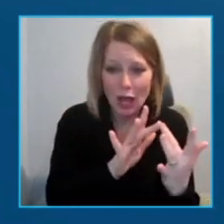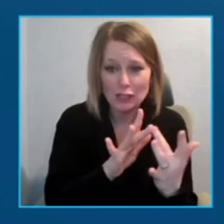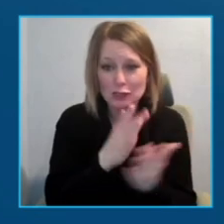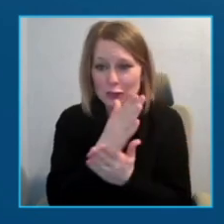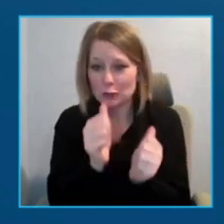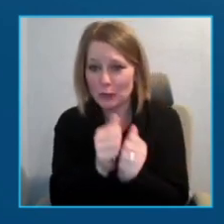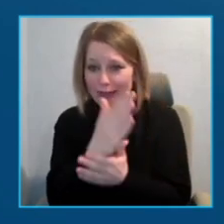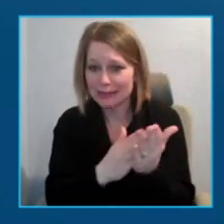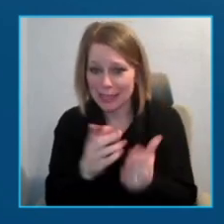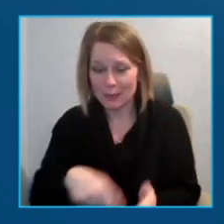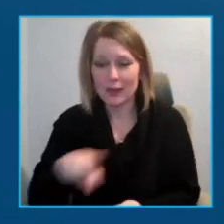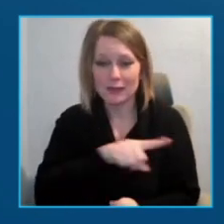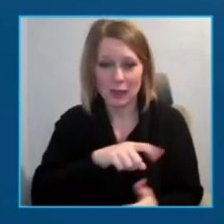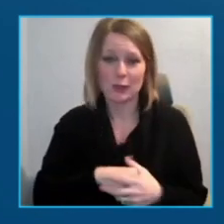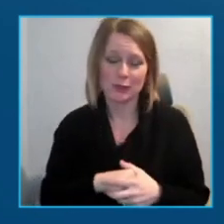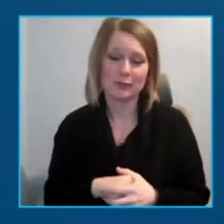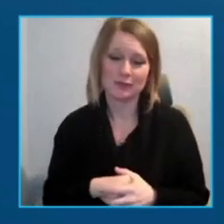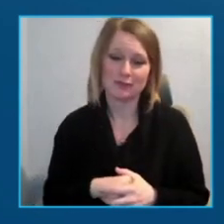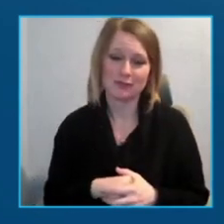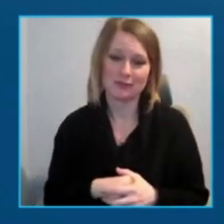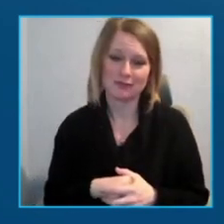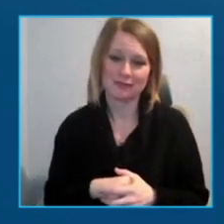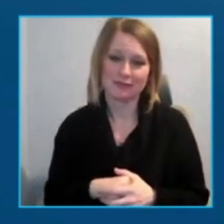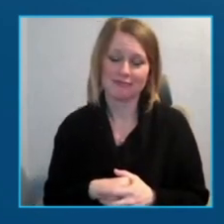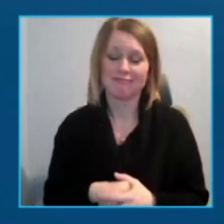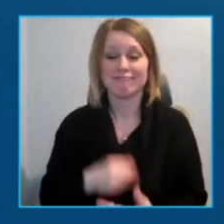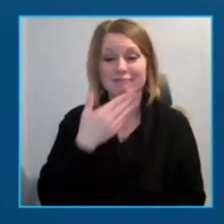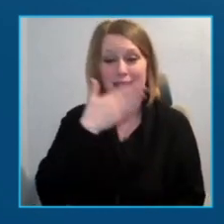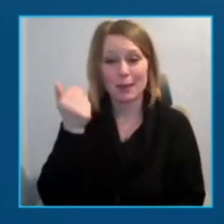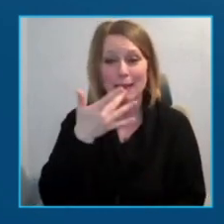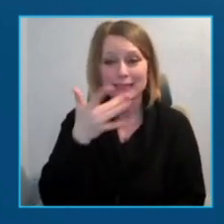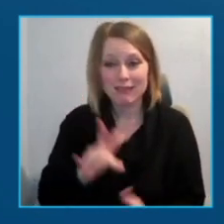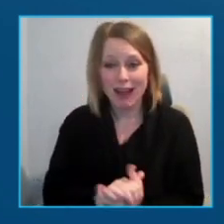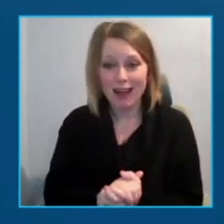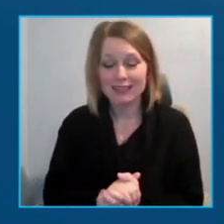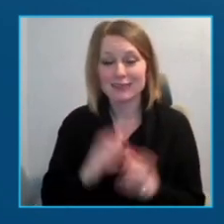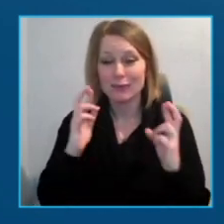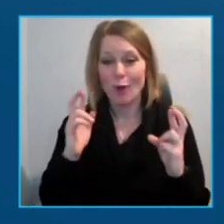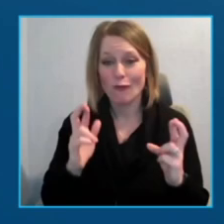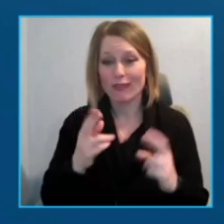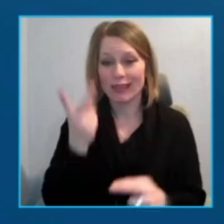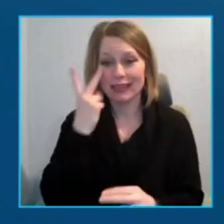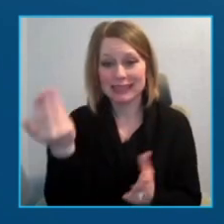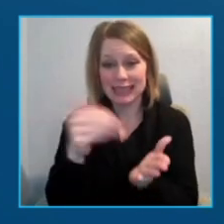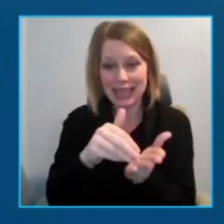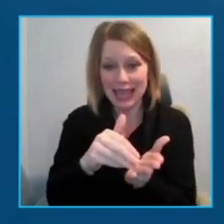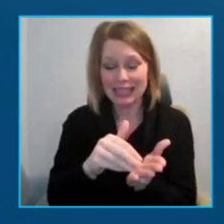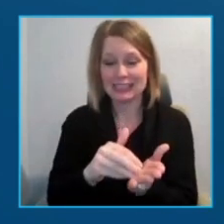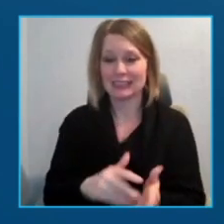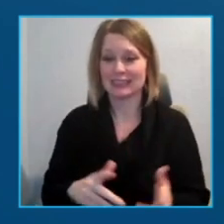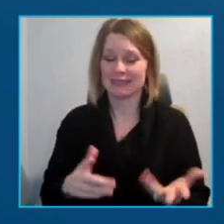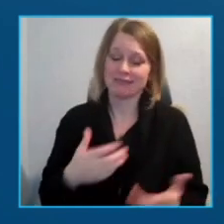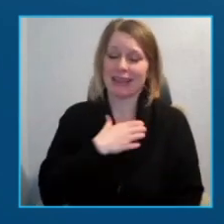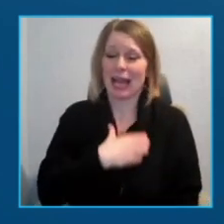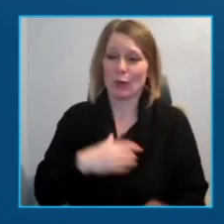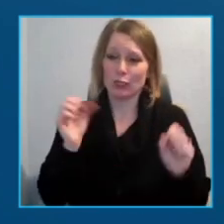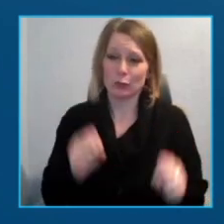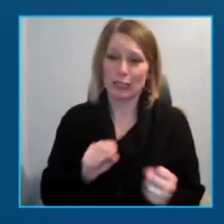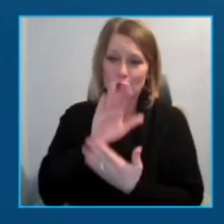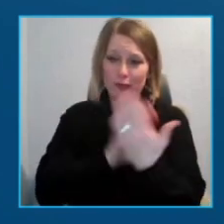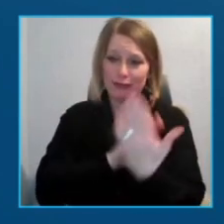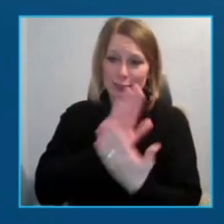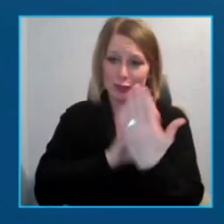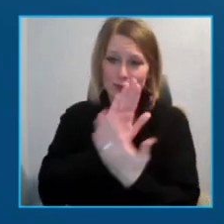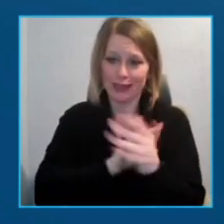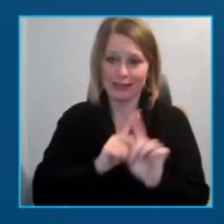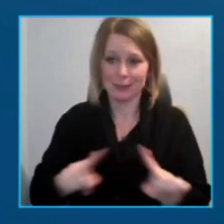a Democratic family like this. So best of luck to all of you. I hope to see you again. I wish we could all be in person, but just not the way of the world right